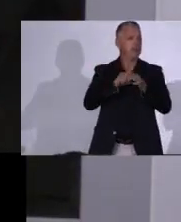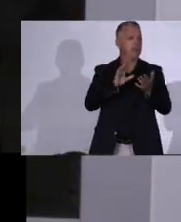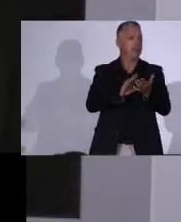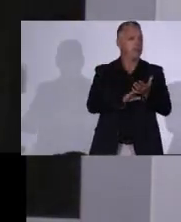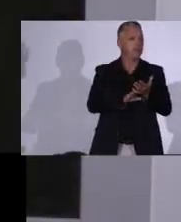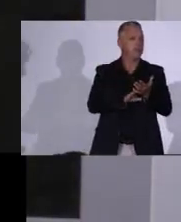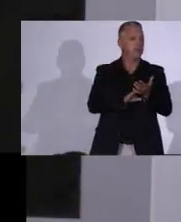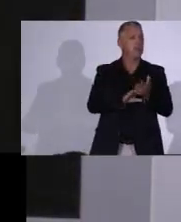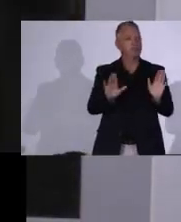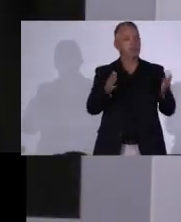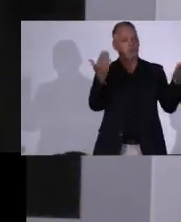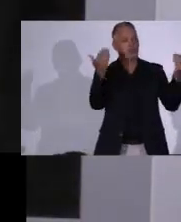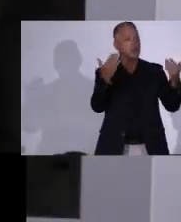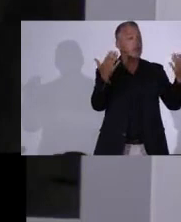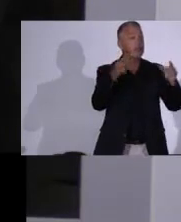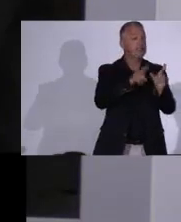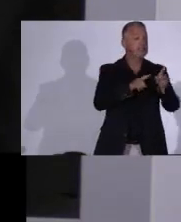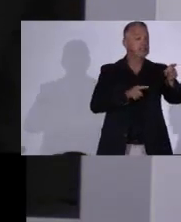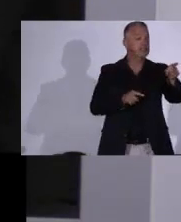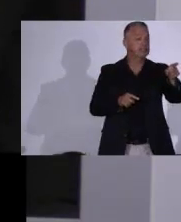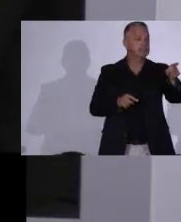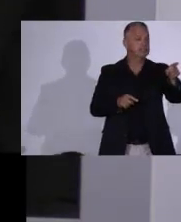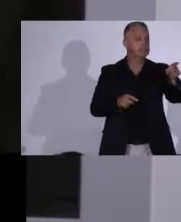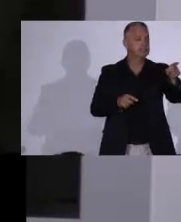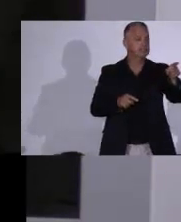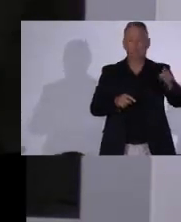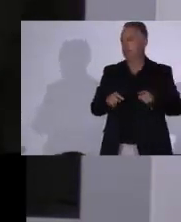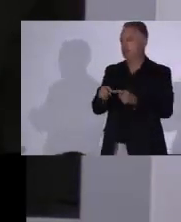Oh, welcome. How many years back there?